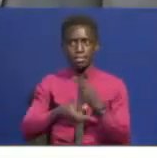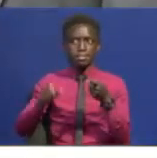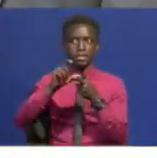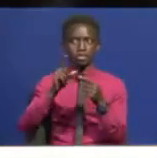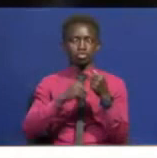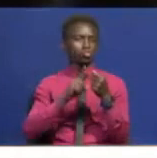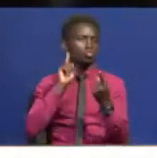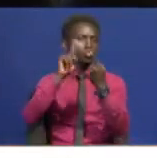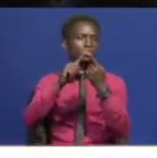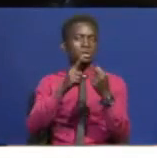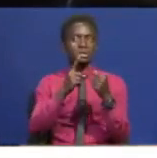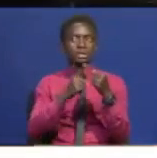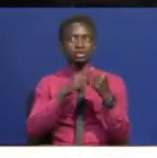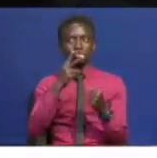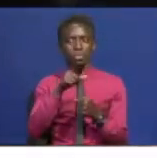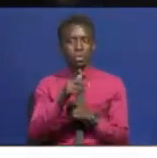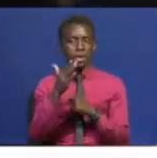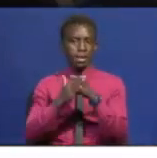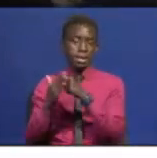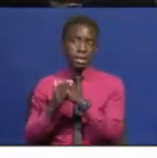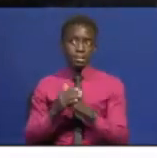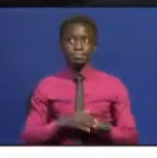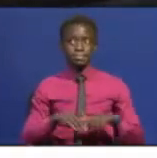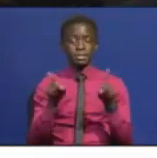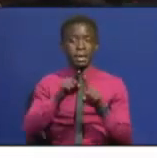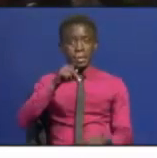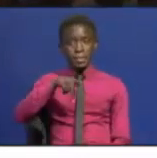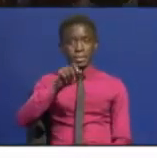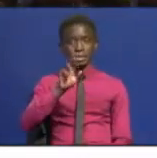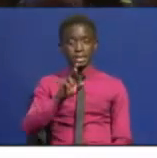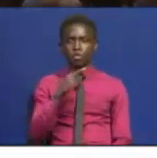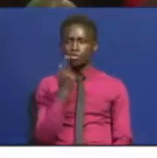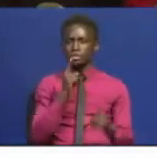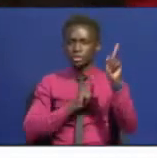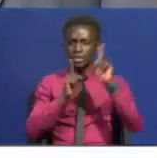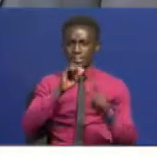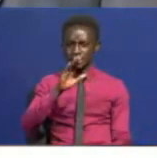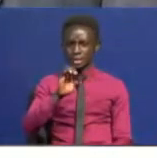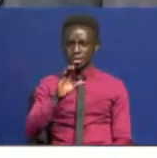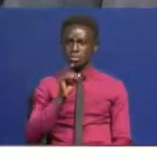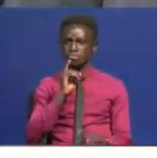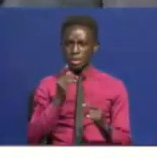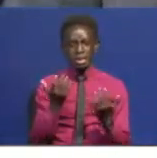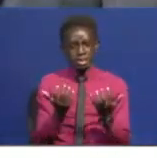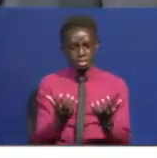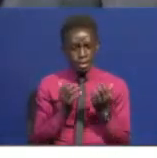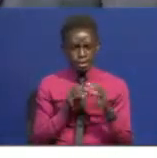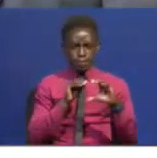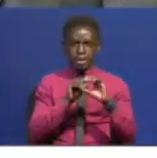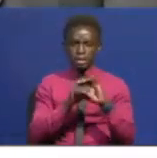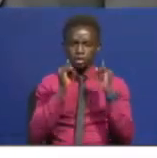Kenyan shillings. Peter Ndegwa, Safaricom PLC CEO, said there's need to invest in new technologies to enable create